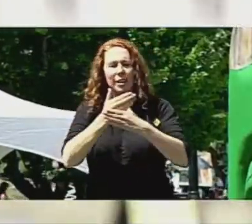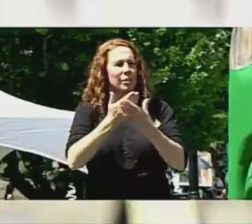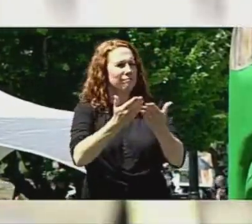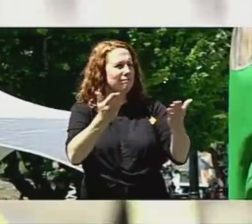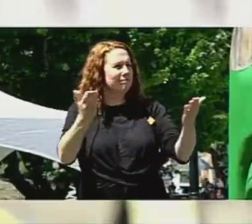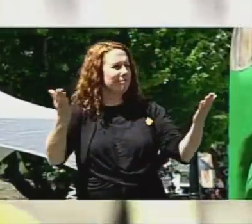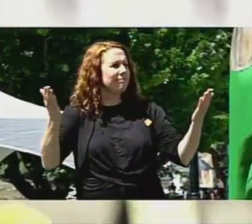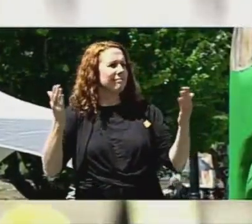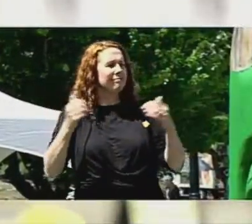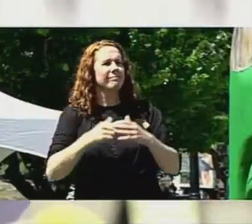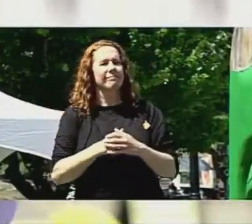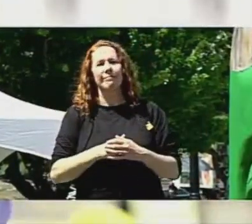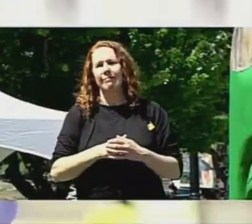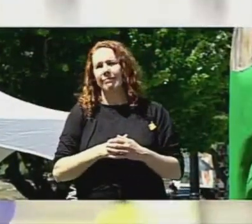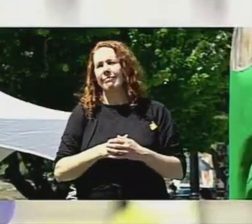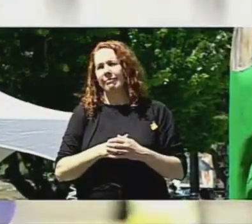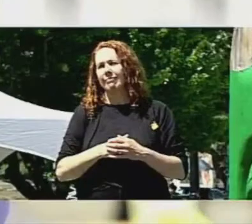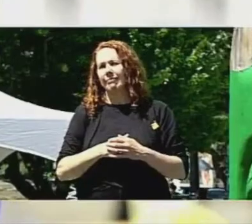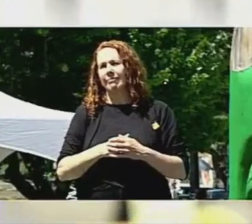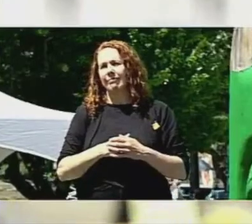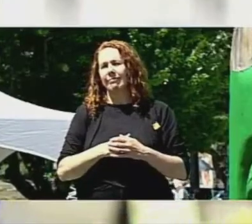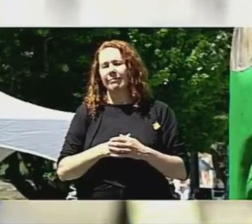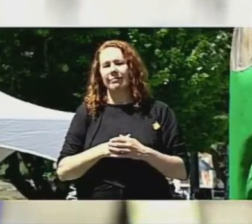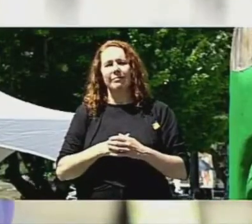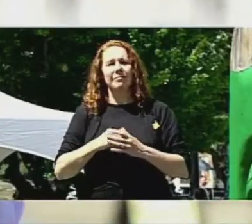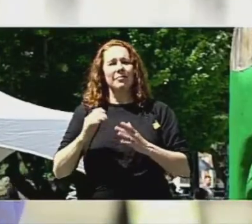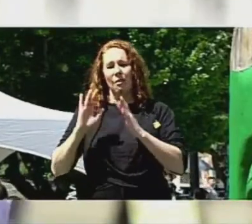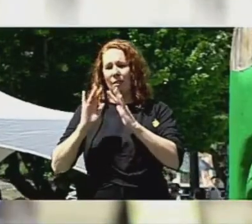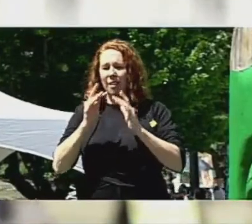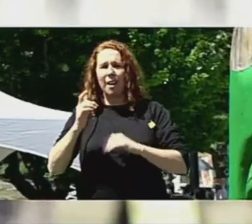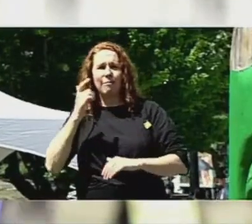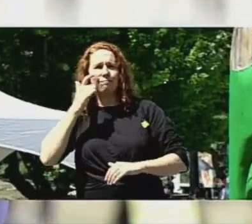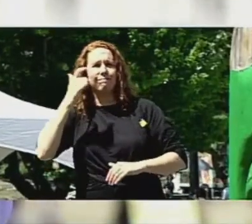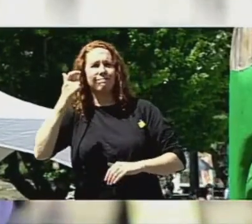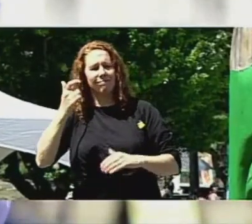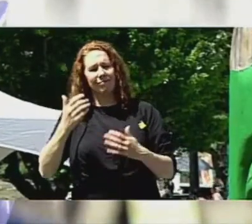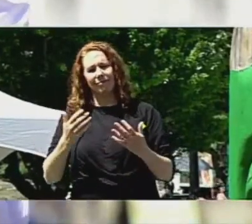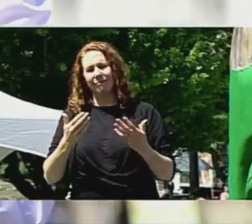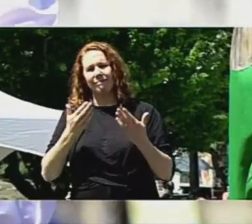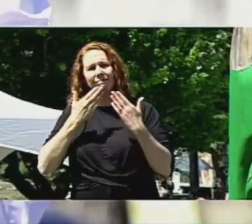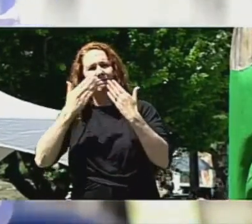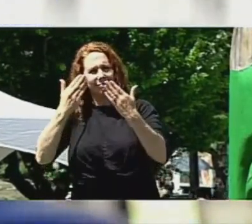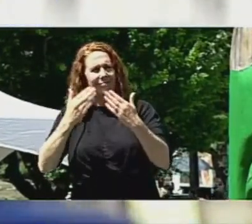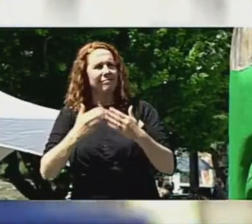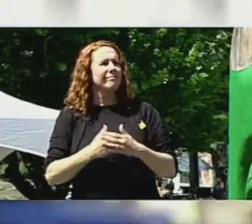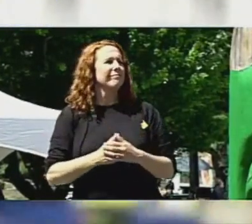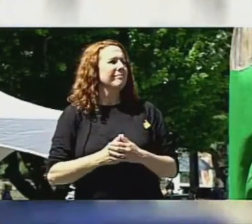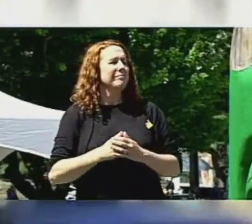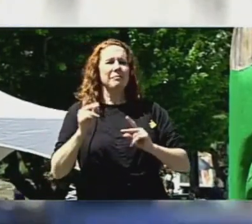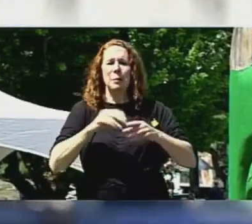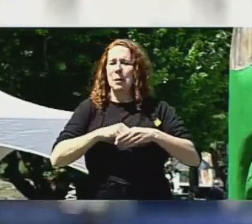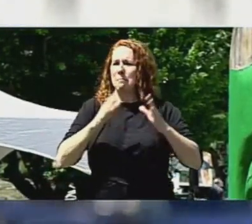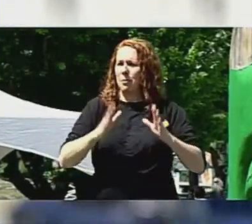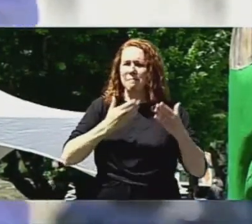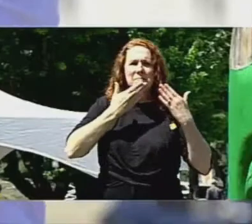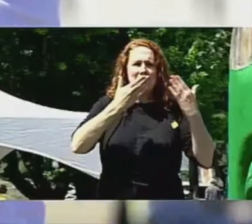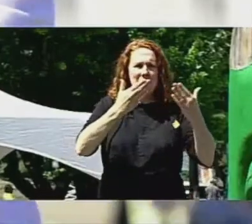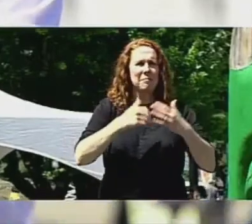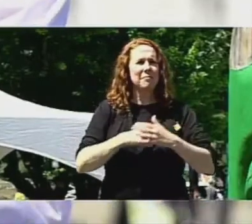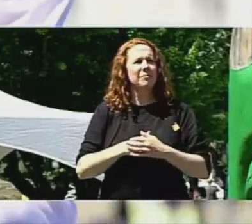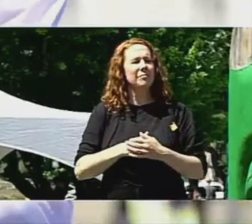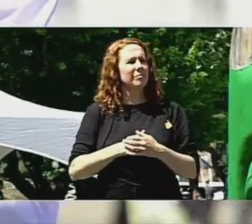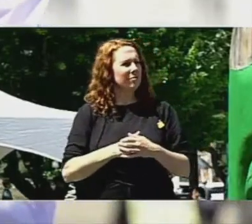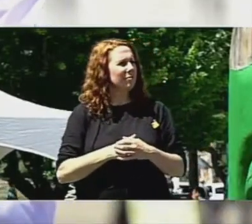and everybody. I want to acknowledge all the people on the live stream that are watching this and watching in a very real way. You